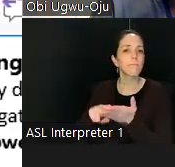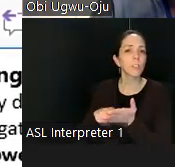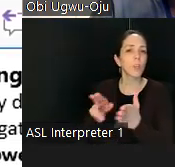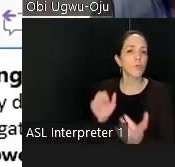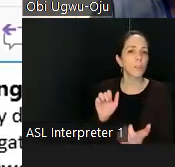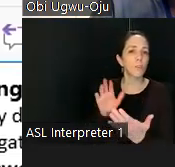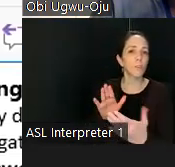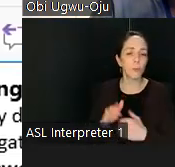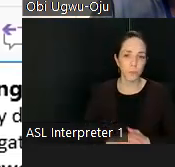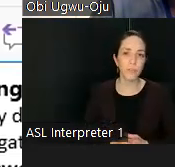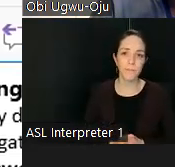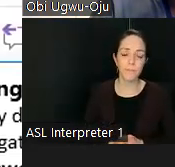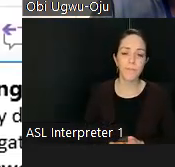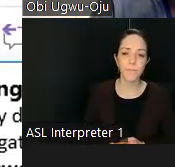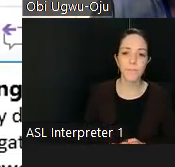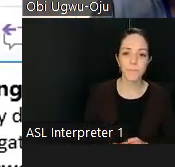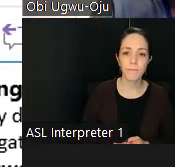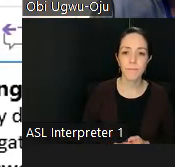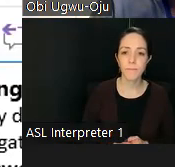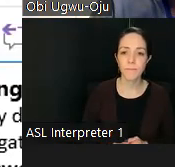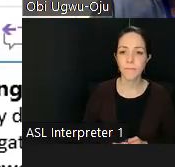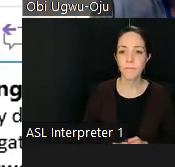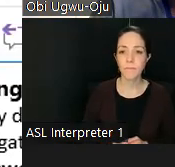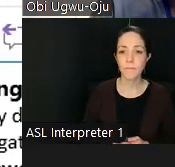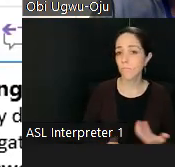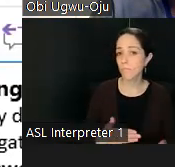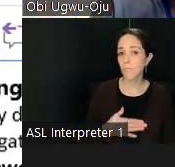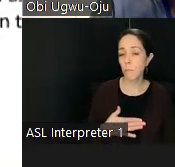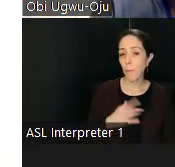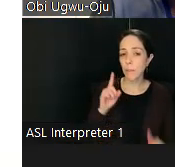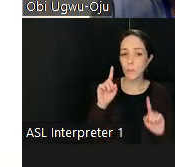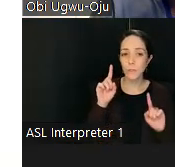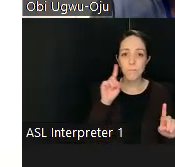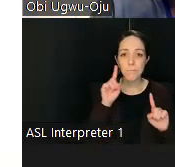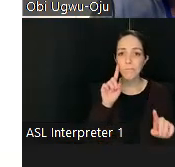I'm happy to, you know, take in other ideas.